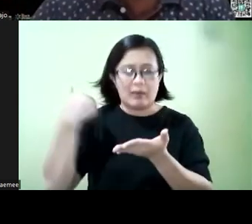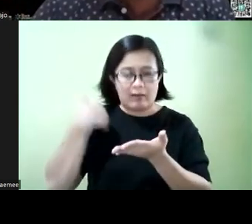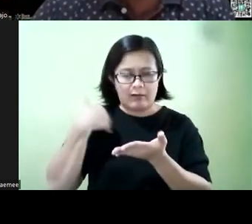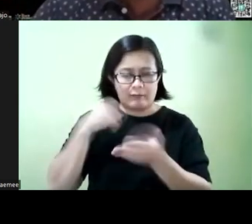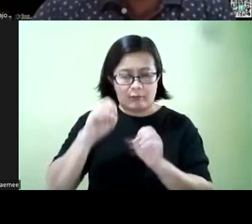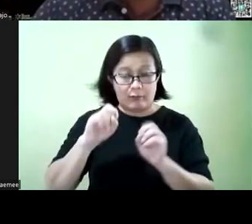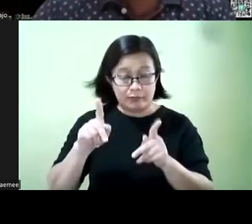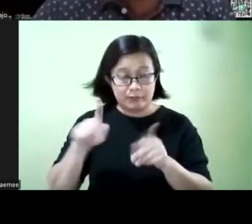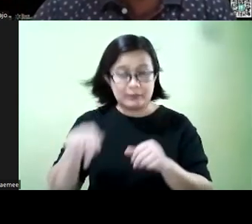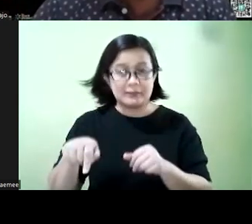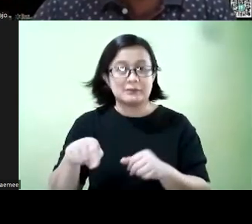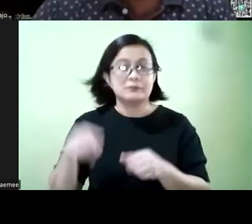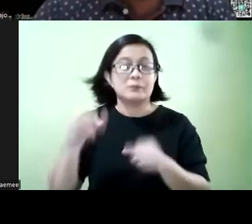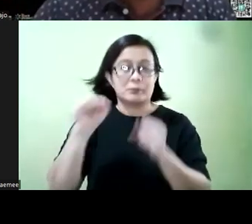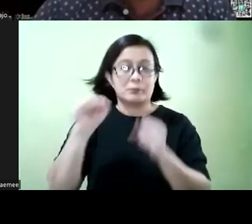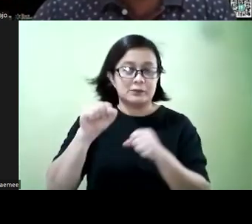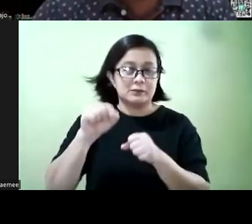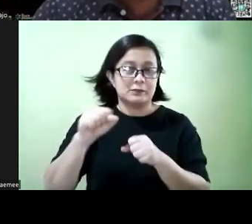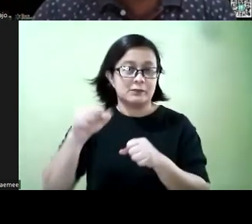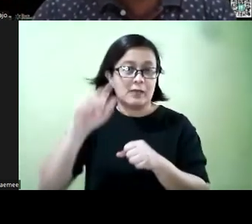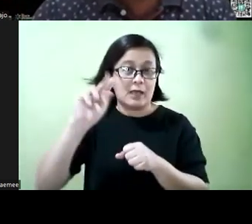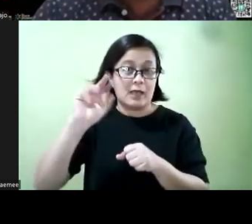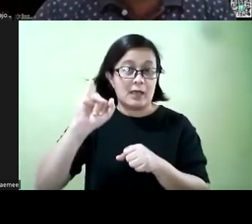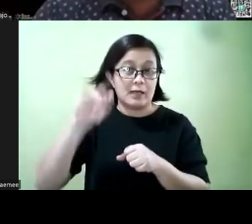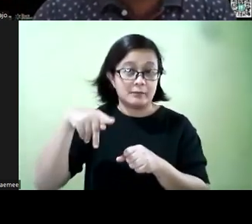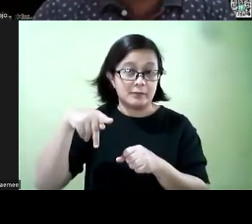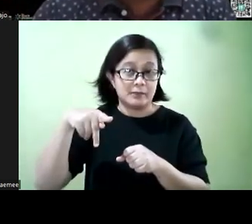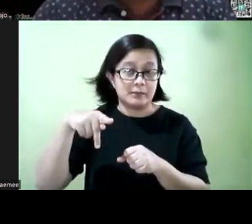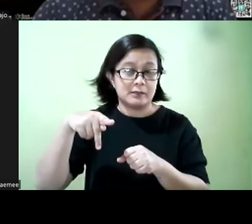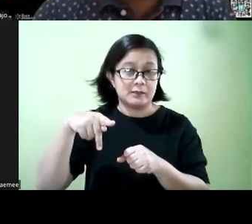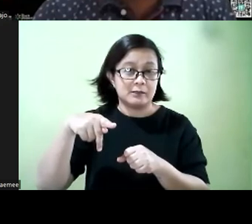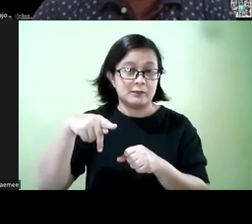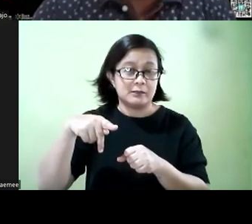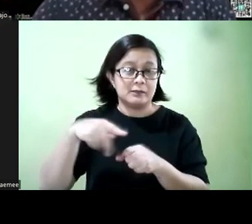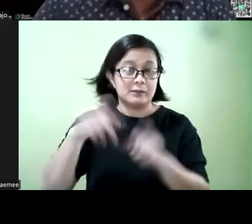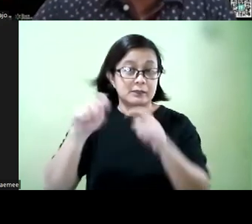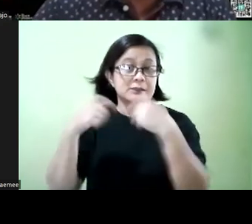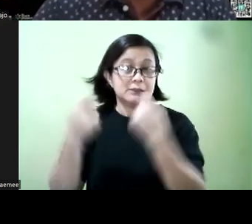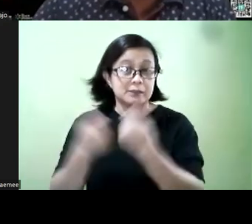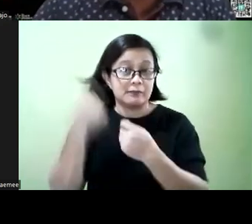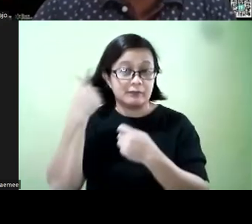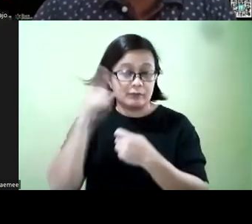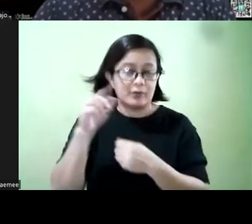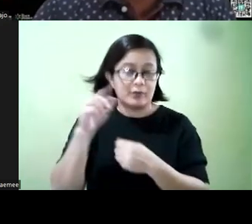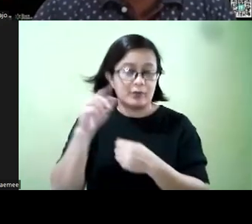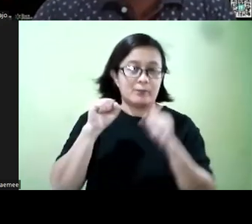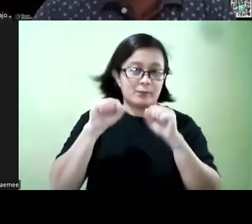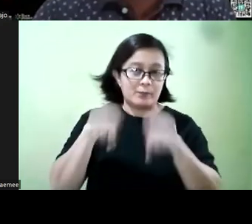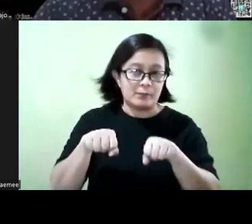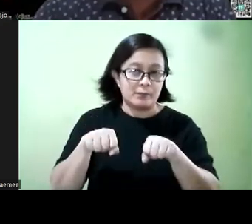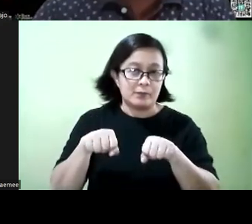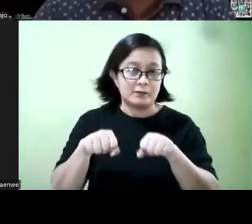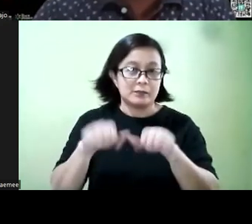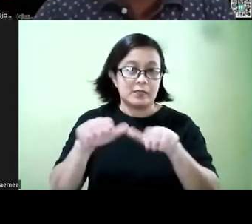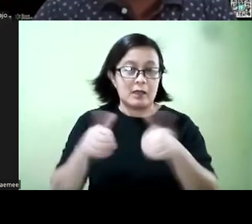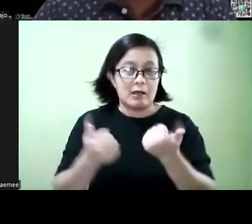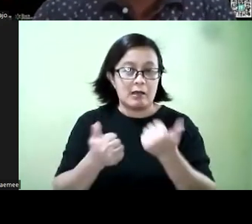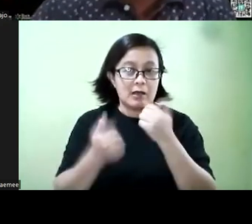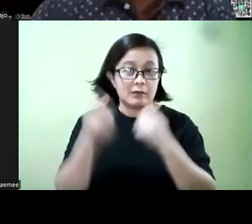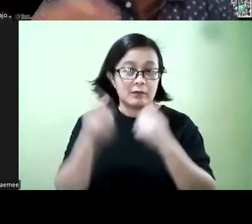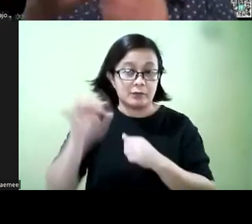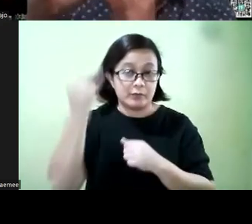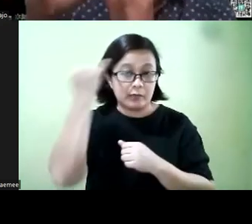actually have you work with our IP, our IP team, para we can look how unique your idea